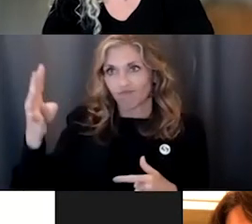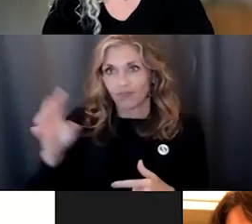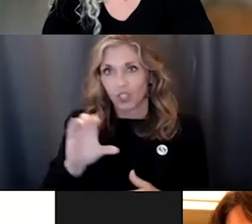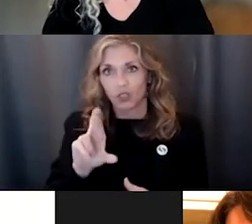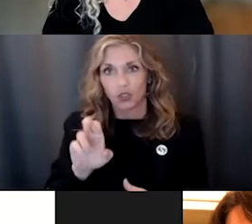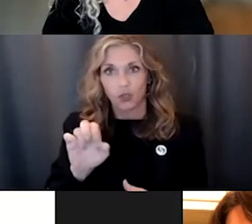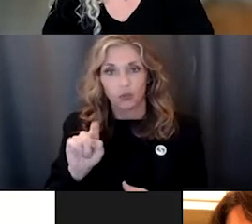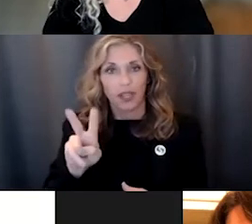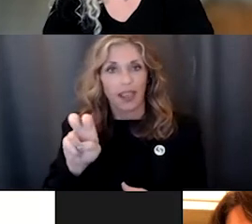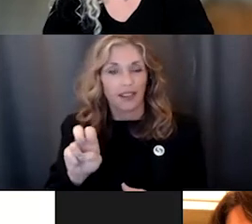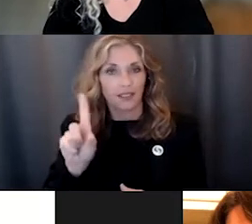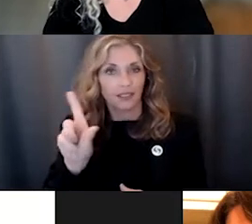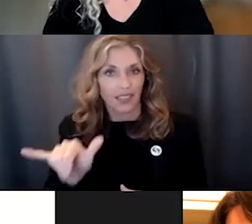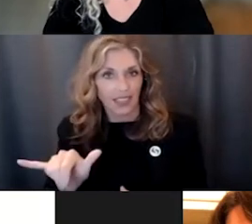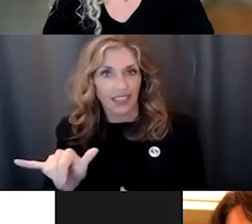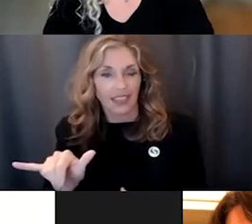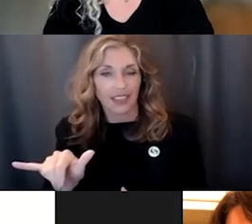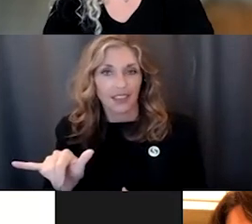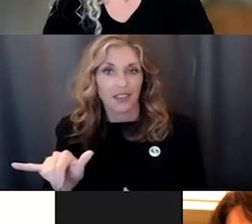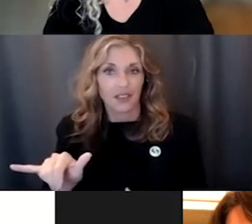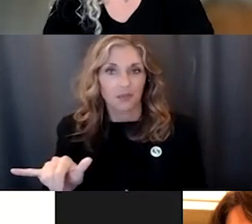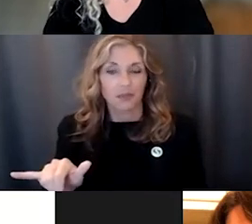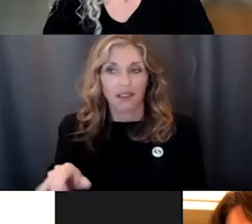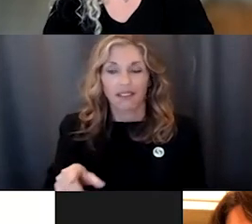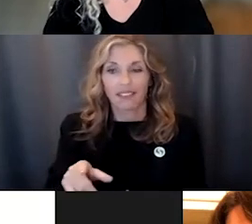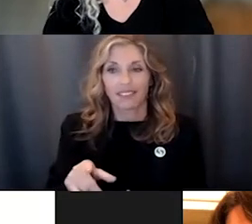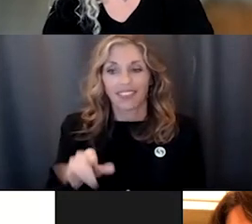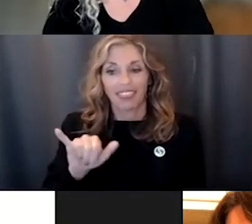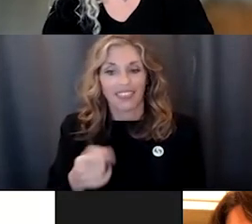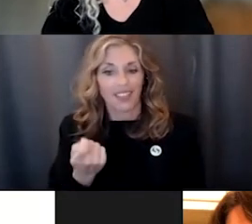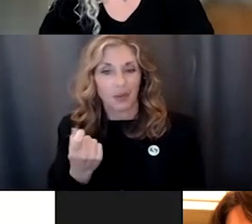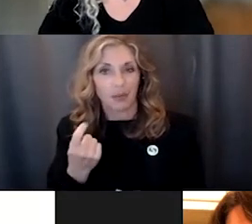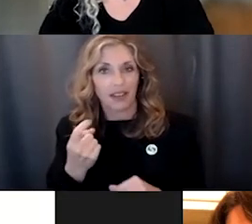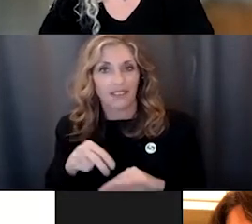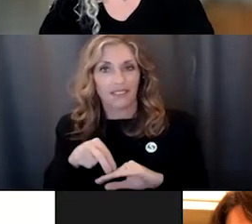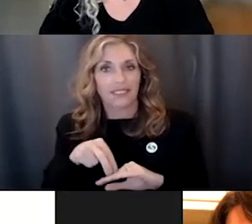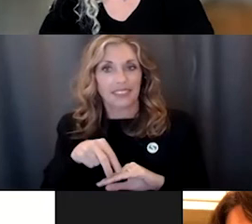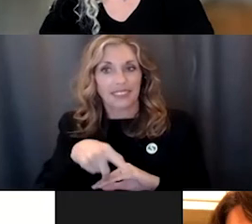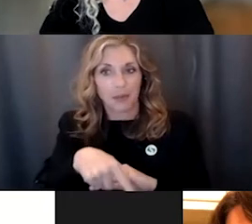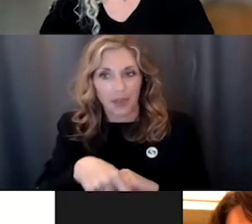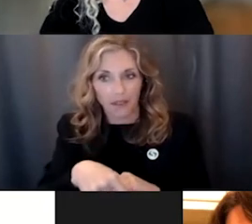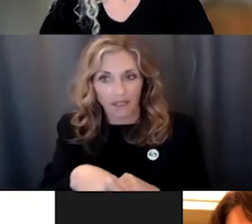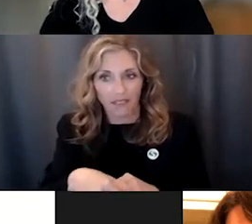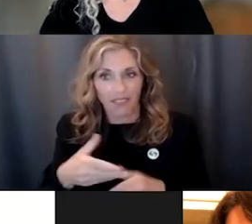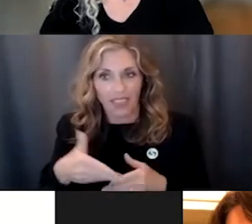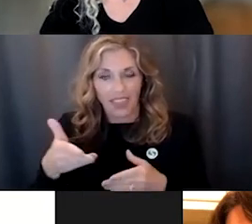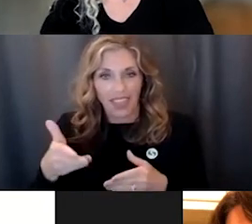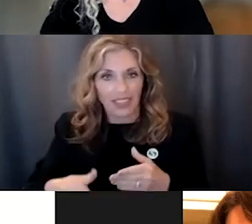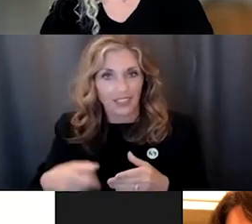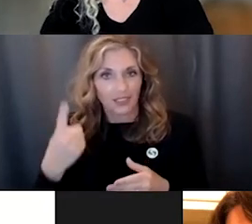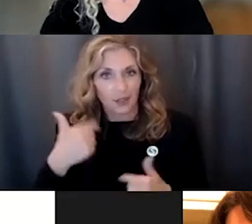that has been a very big stepping off the edge for me with a very gentle